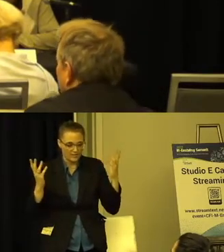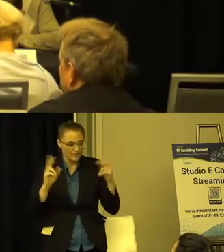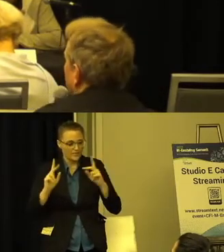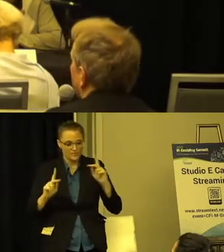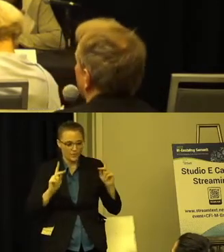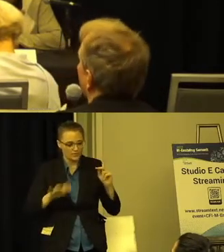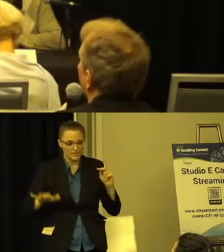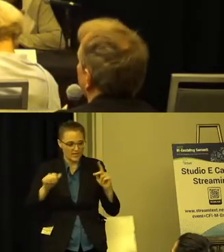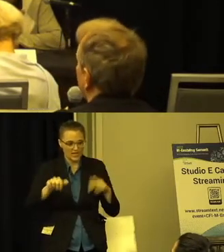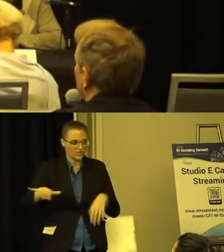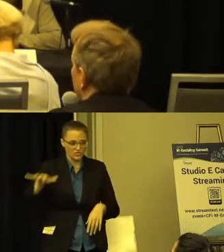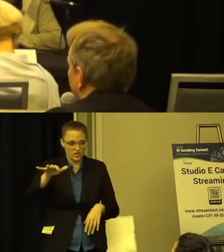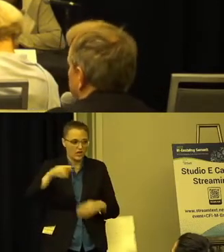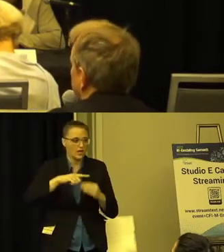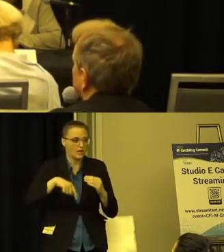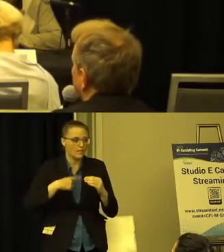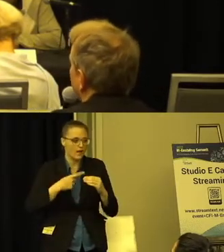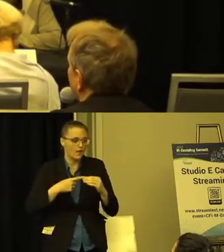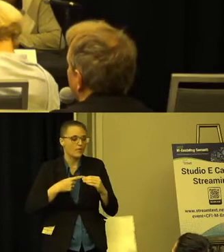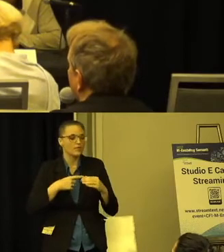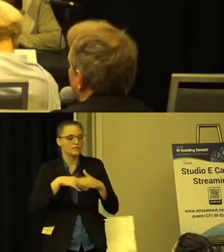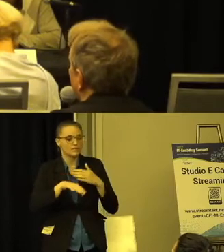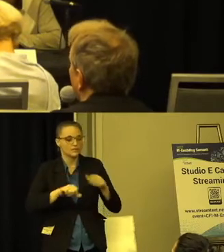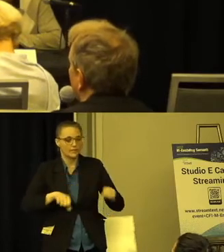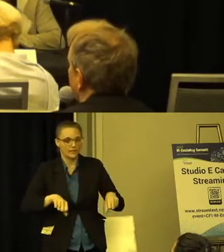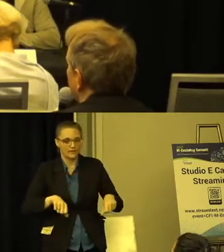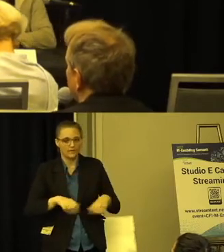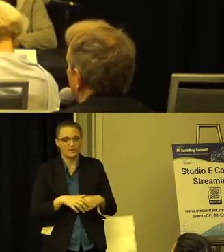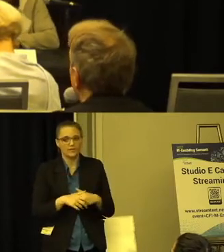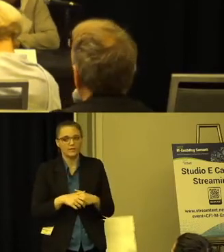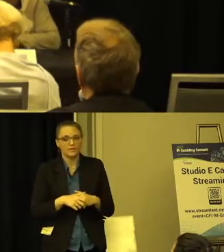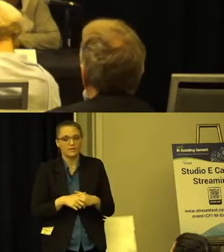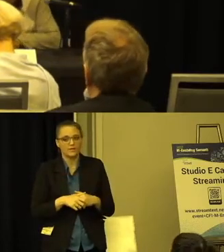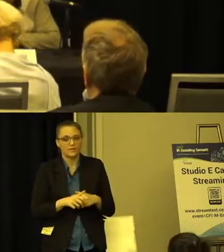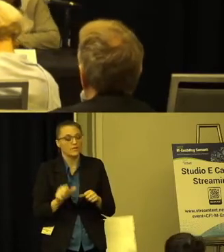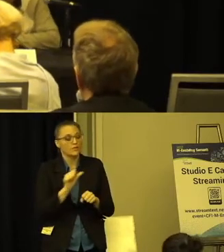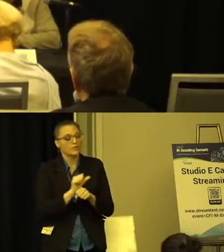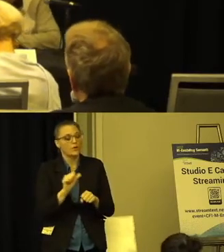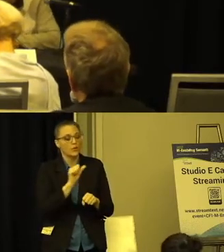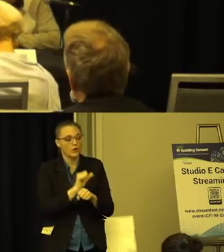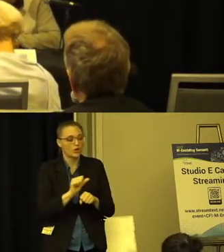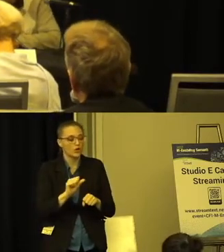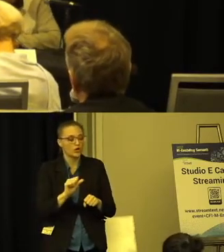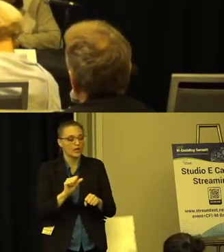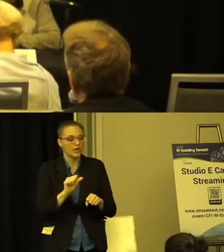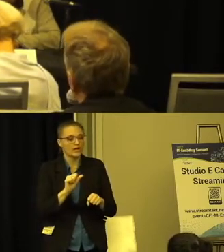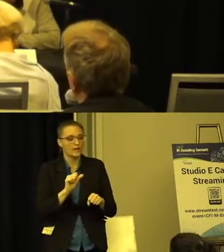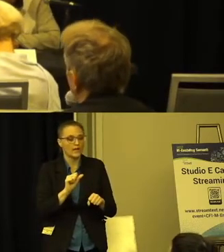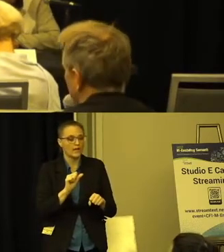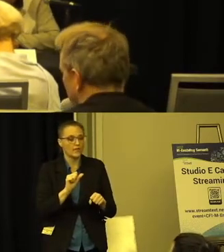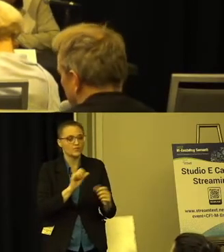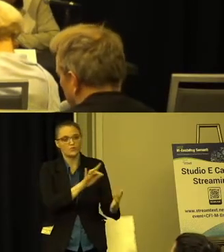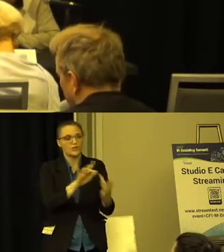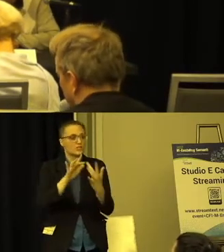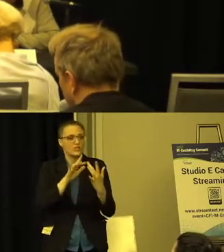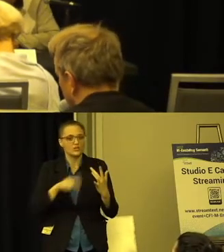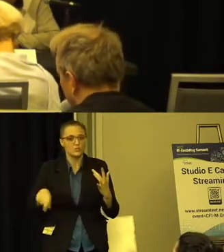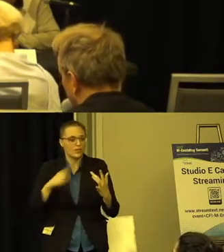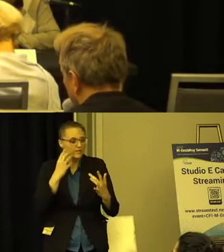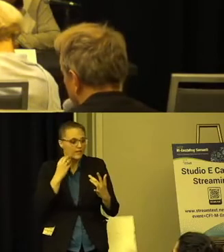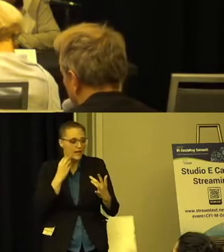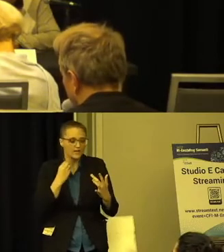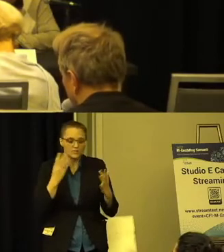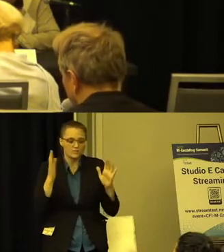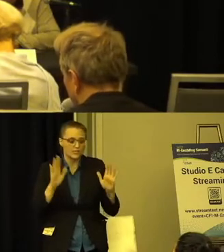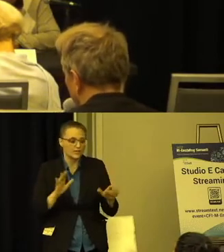folks in Asia regarding accessibility, and the reach that you have all had is just tremendous. But at the